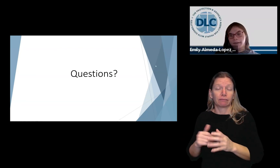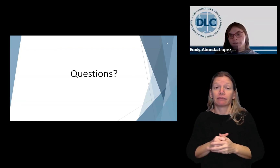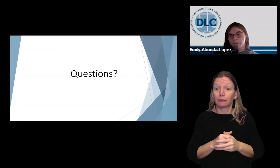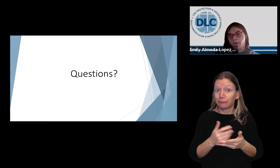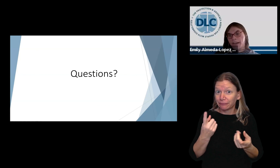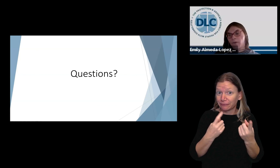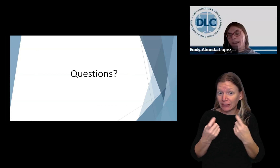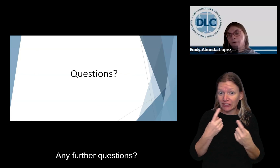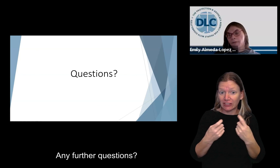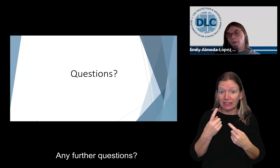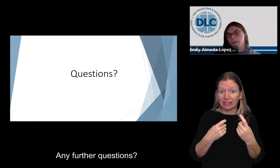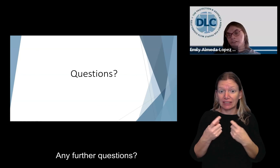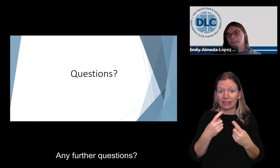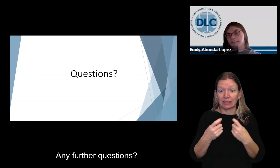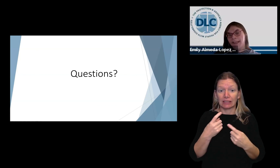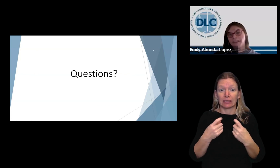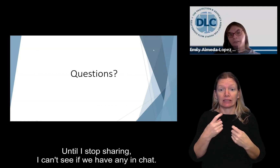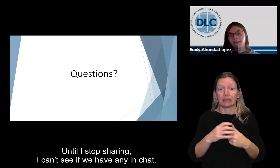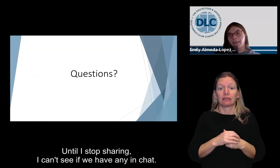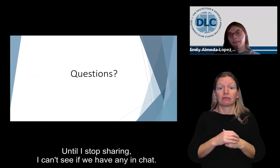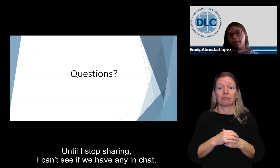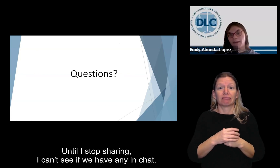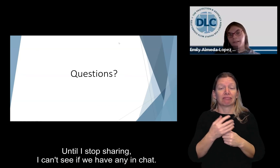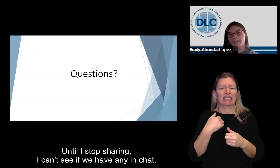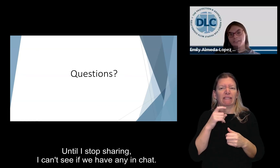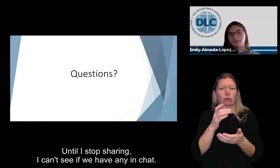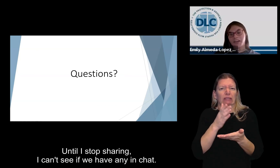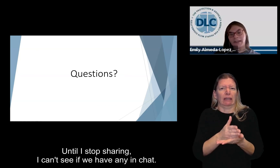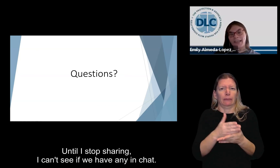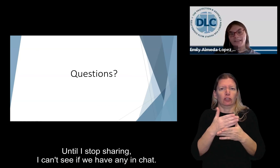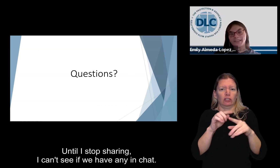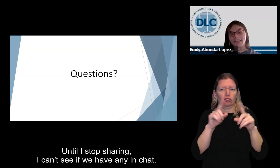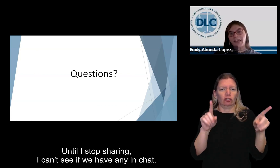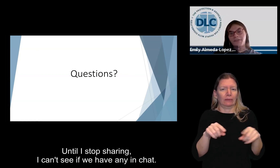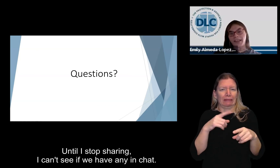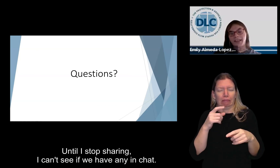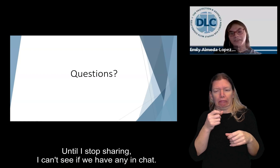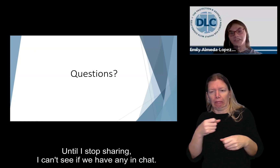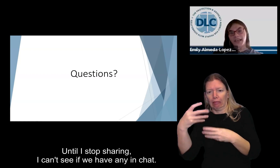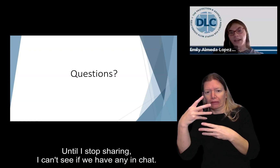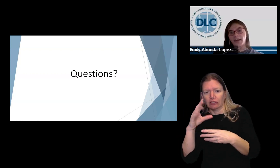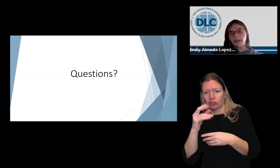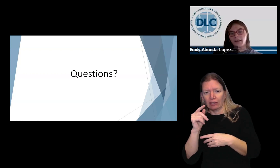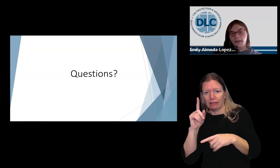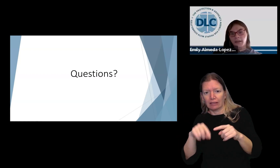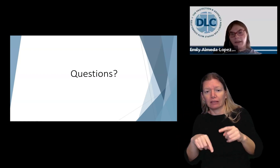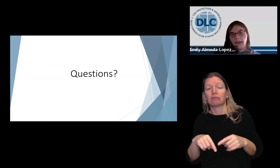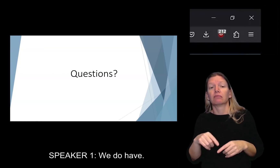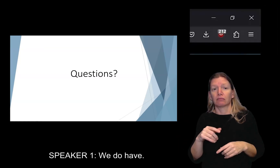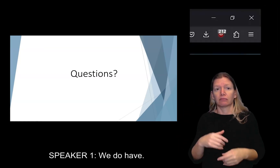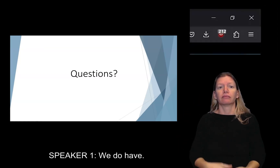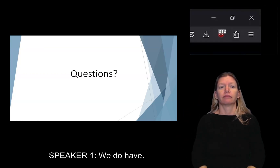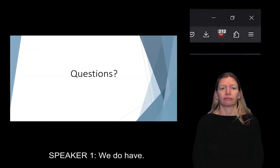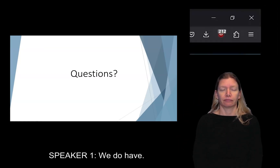Uh, so any further questions? I actually, until I stop sharing, I can't see if we have any in chat.